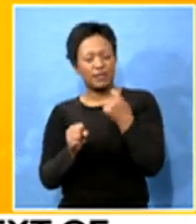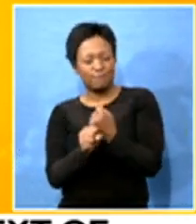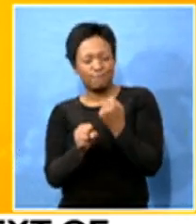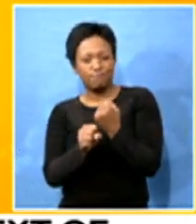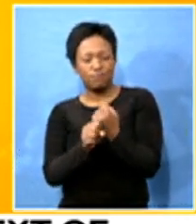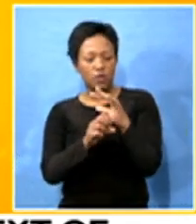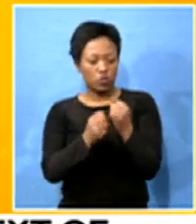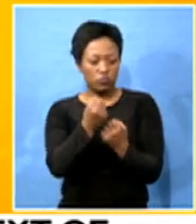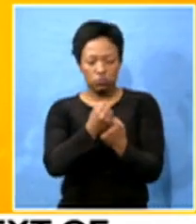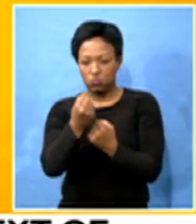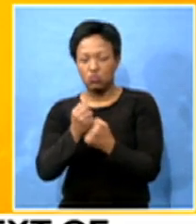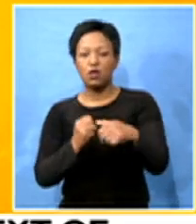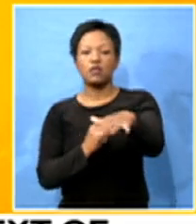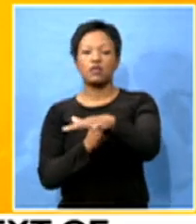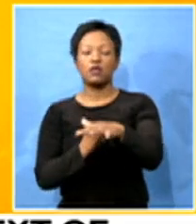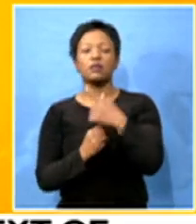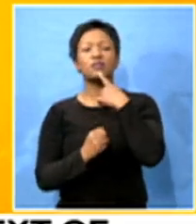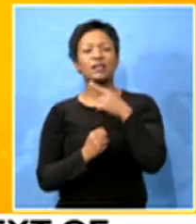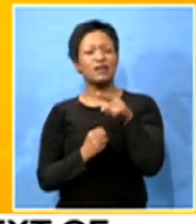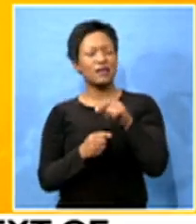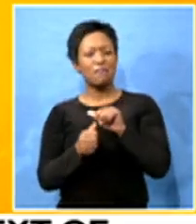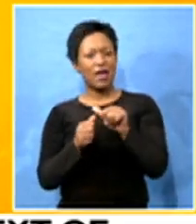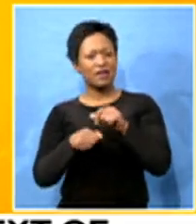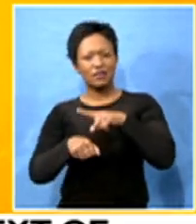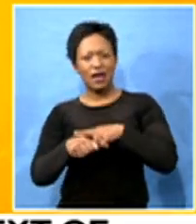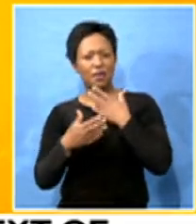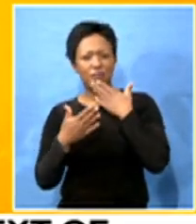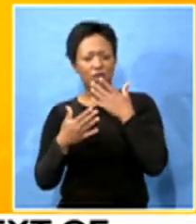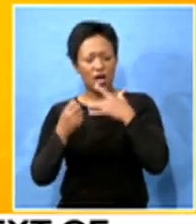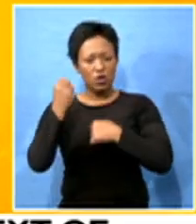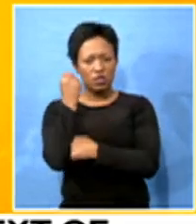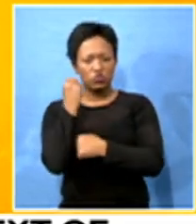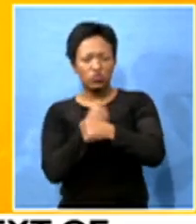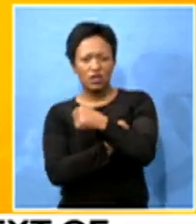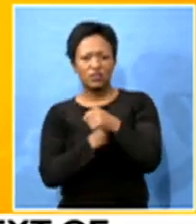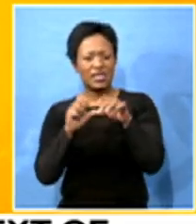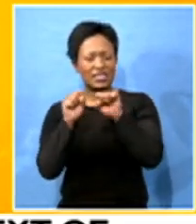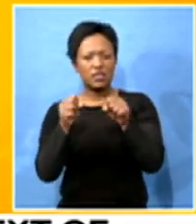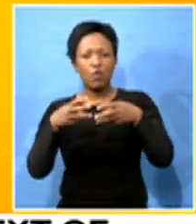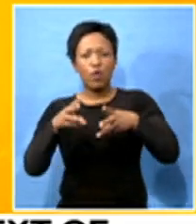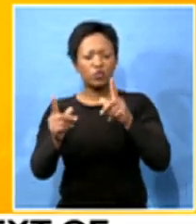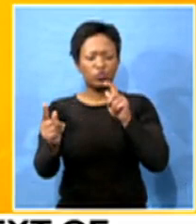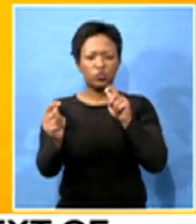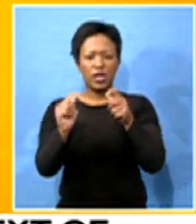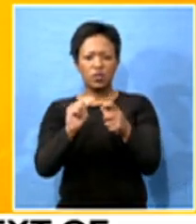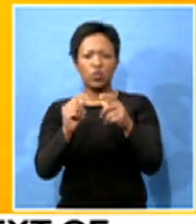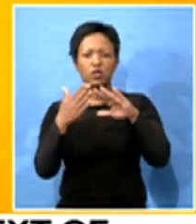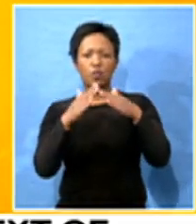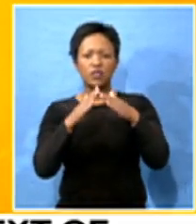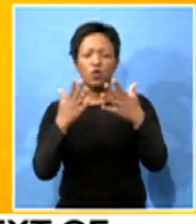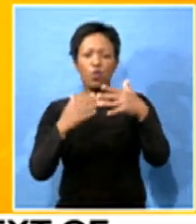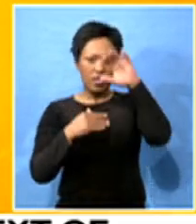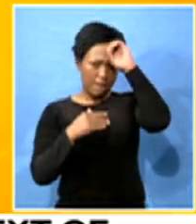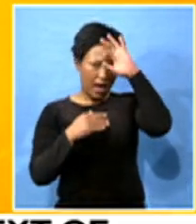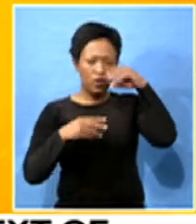areas. It also says there's no better time to effect structural and systematic change in mining communities than now, and